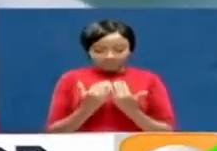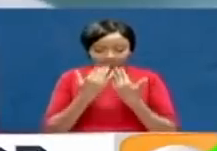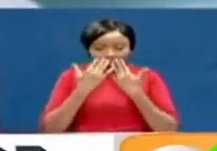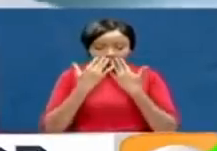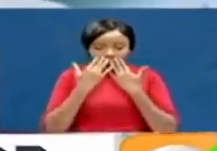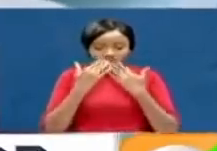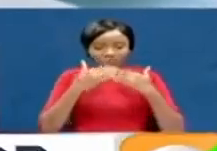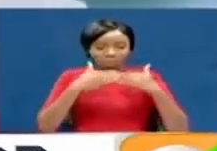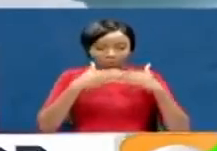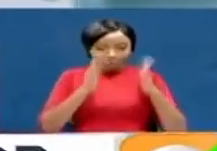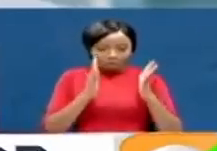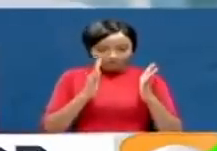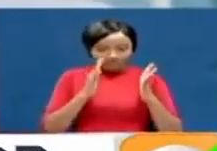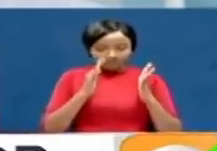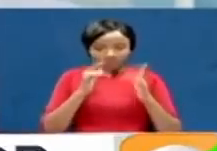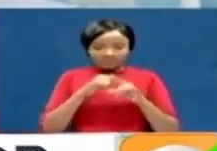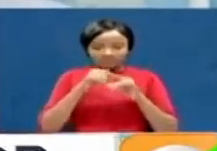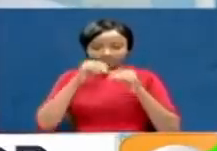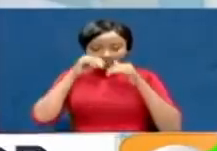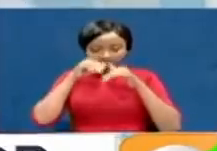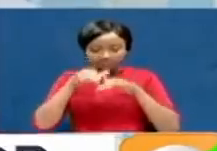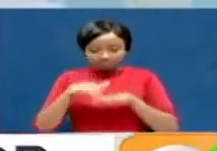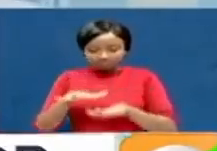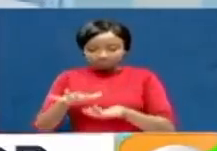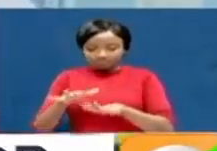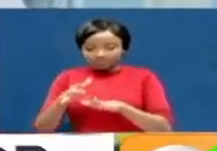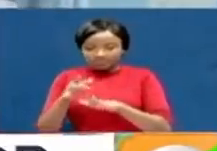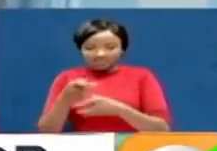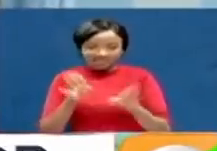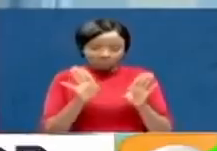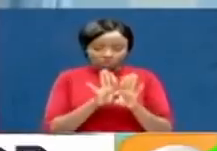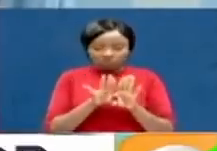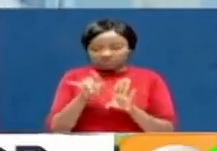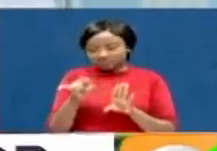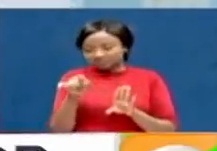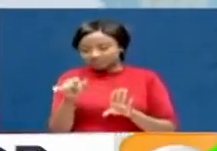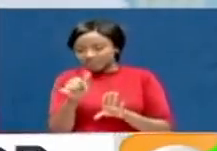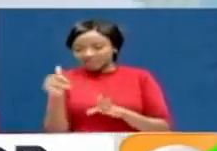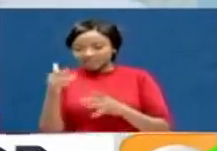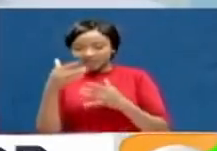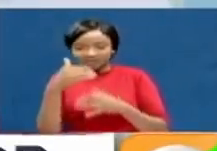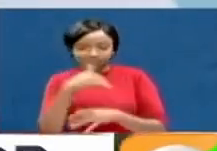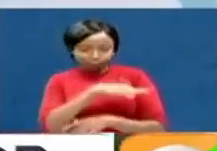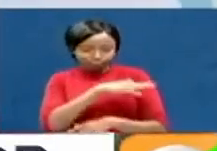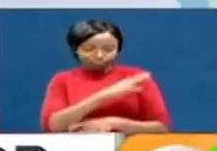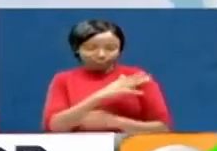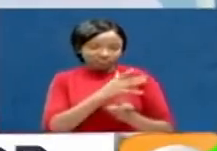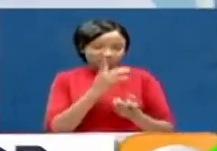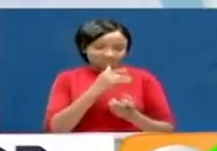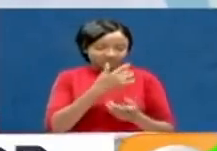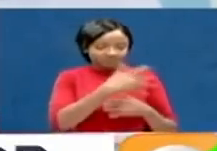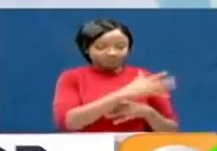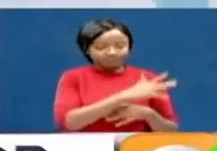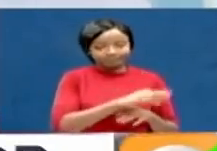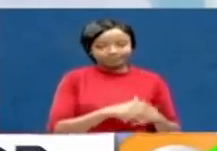in oxygen. When you are breathing out, that valve closes, and then we have another one here for the expiratory